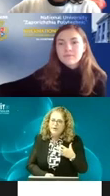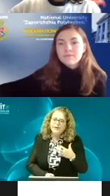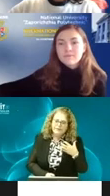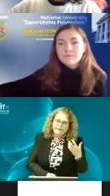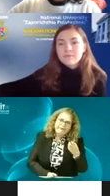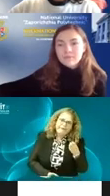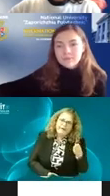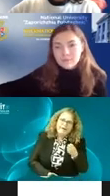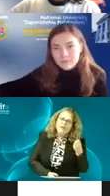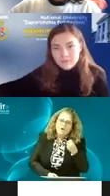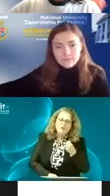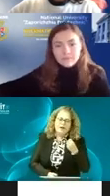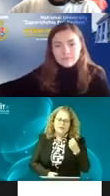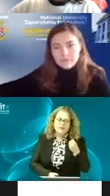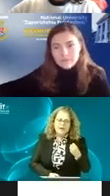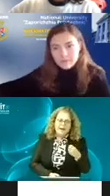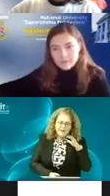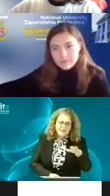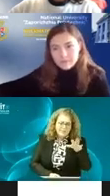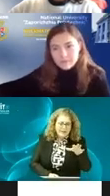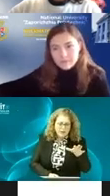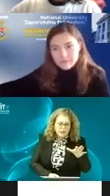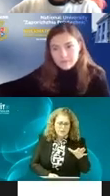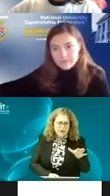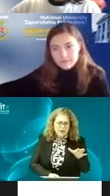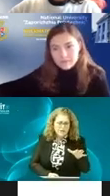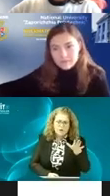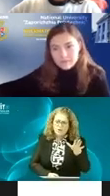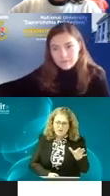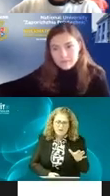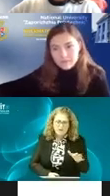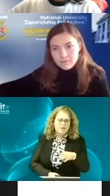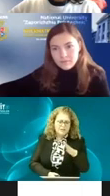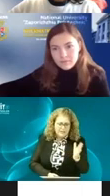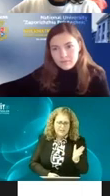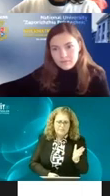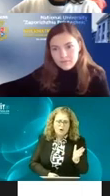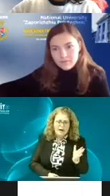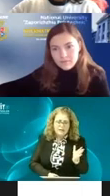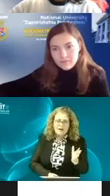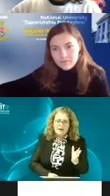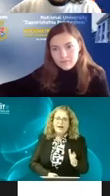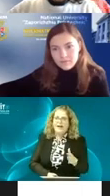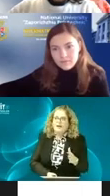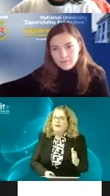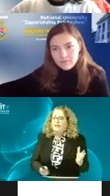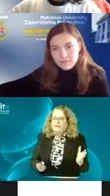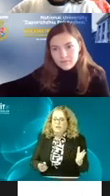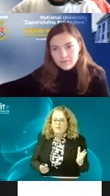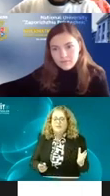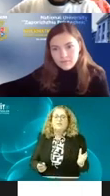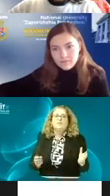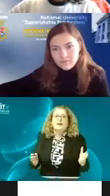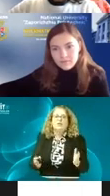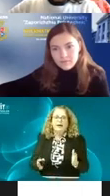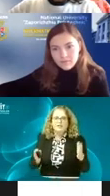to be in contact. And this application is real. It's called Jerry Joy. It's a product. And you